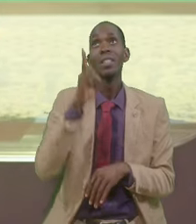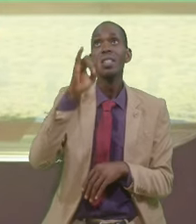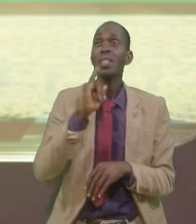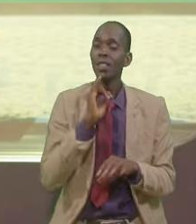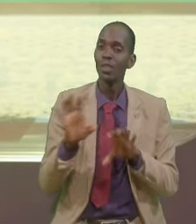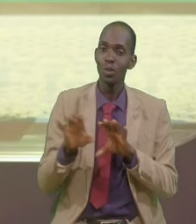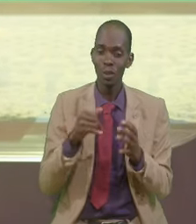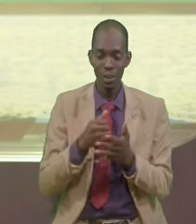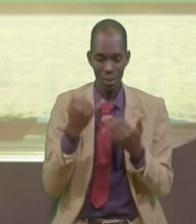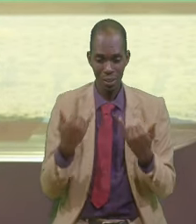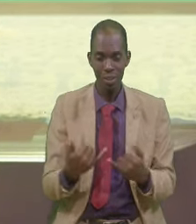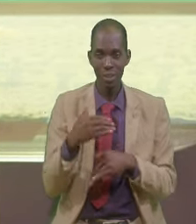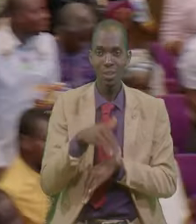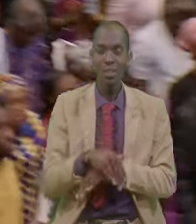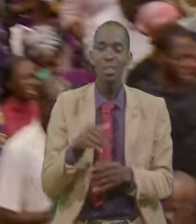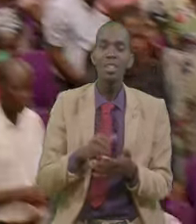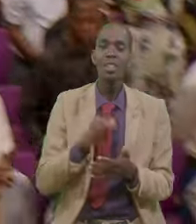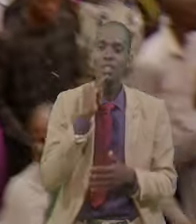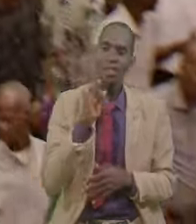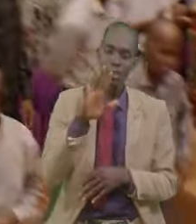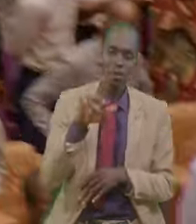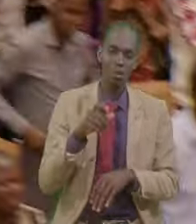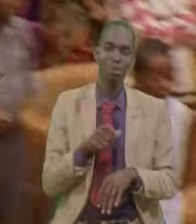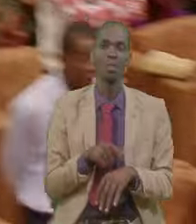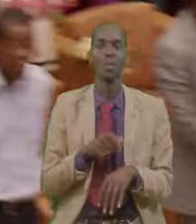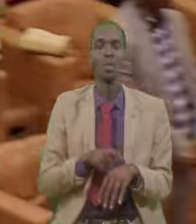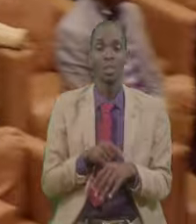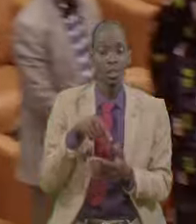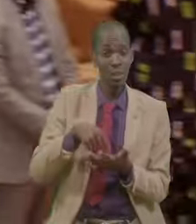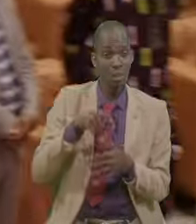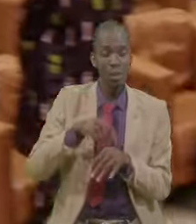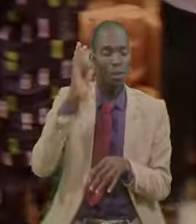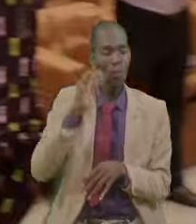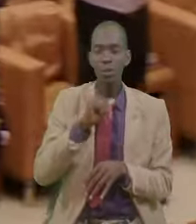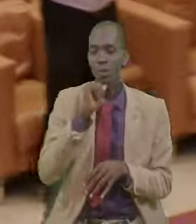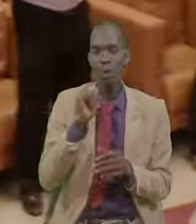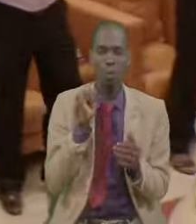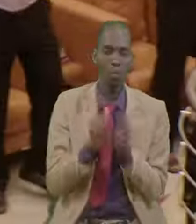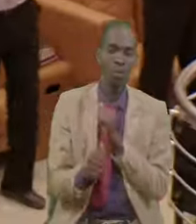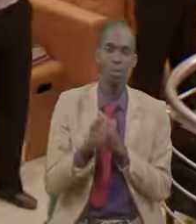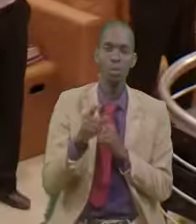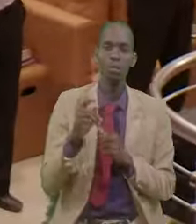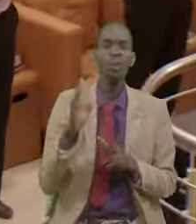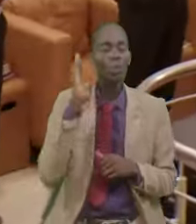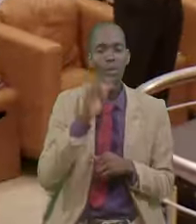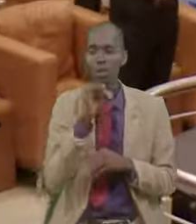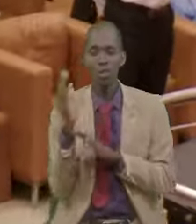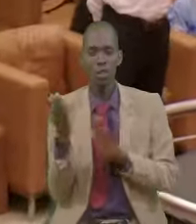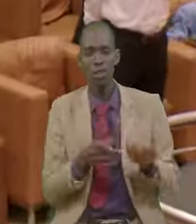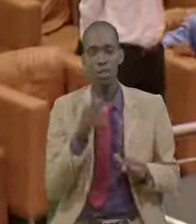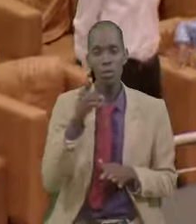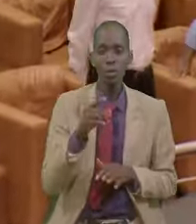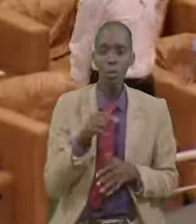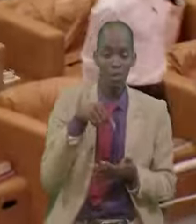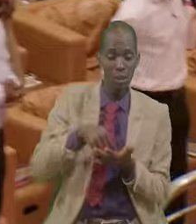it tonight. It's your moment. It's your moment. This moment will not pass you by. It will forgive your sin. This moment